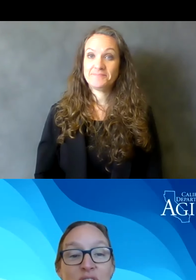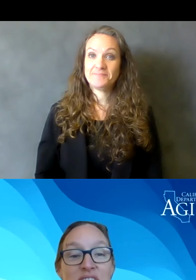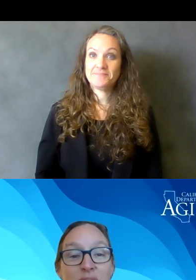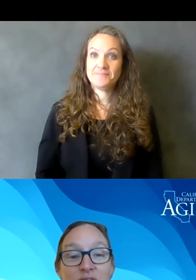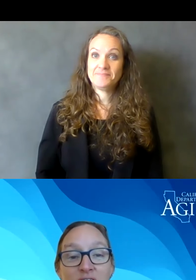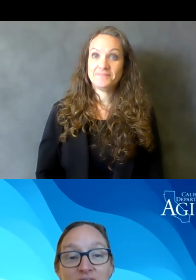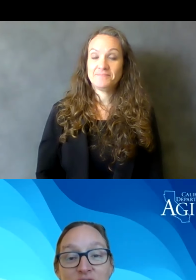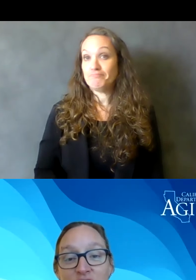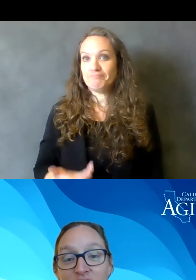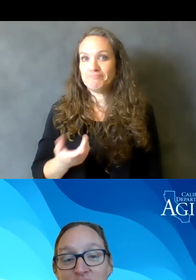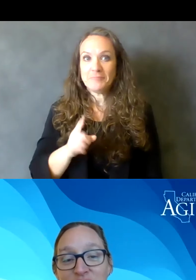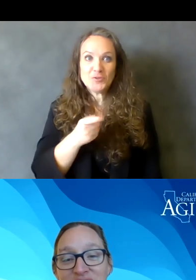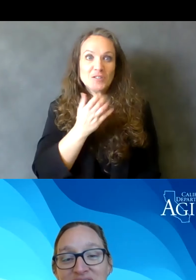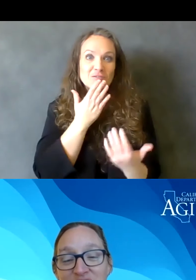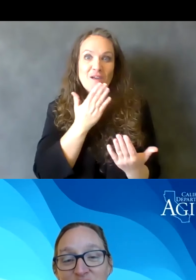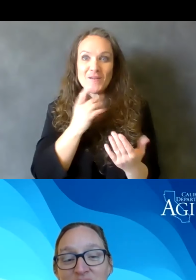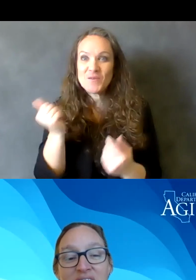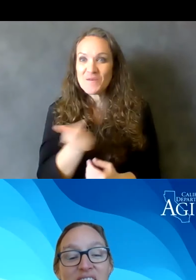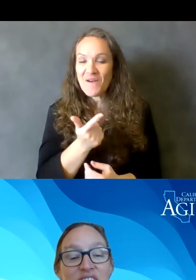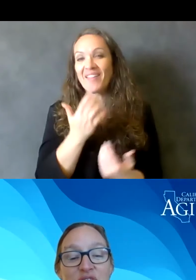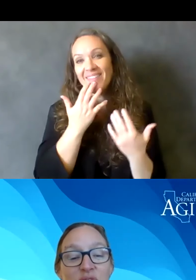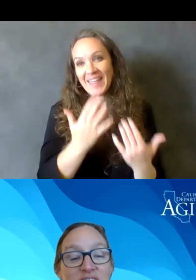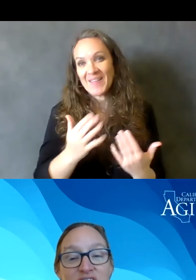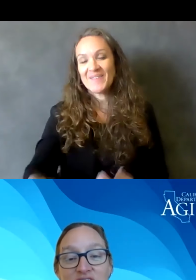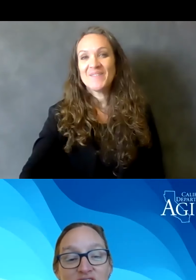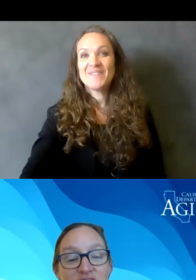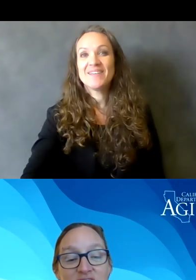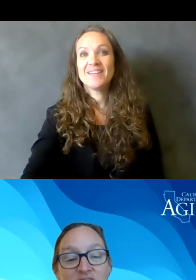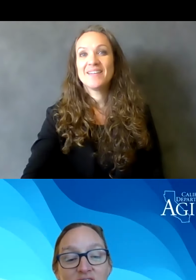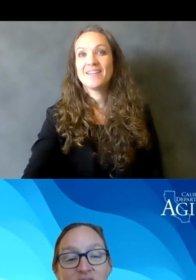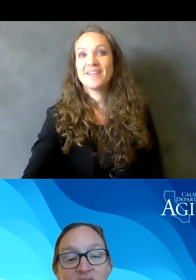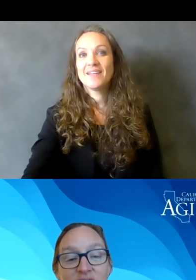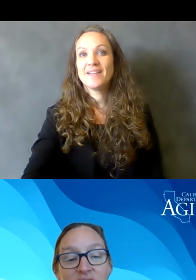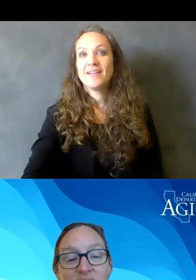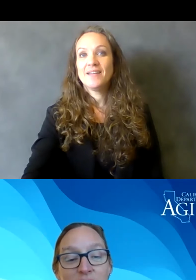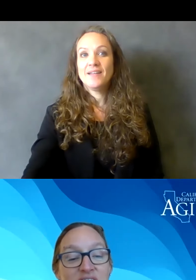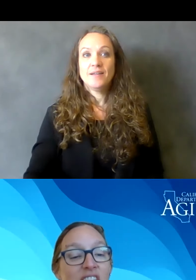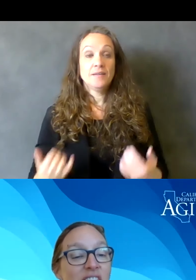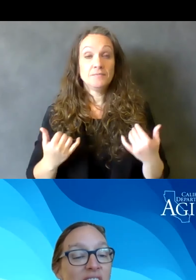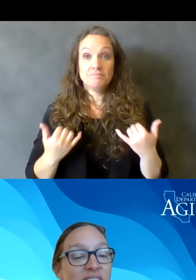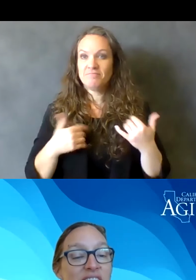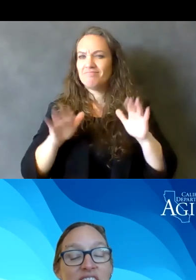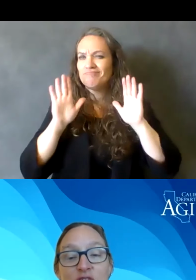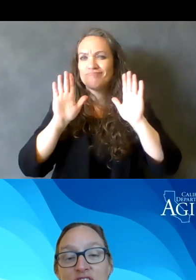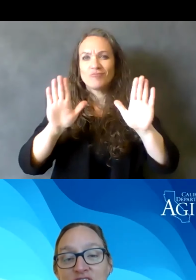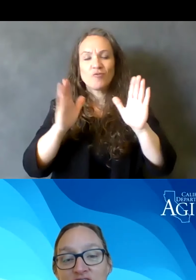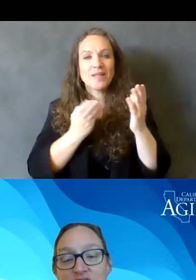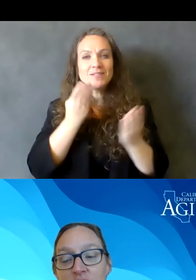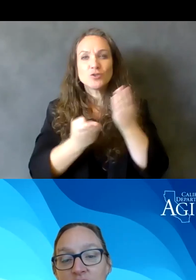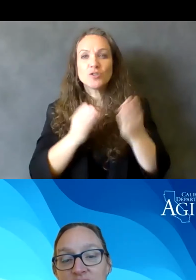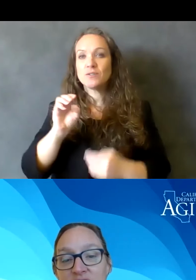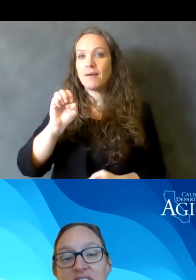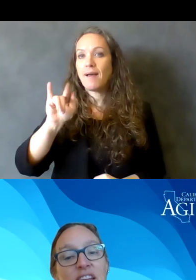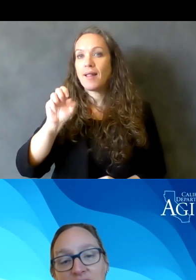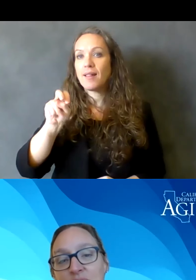Mine is one simply of gratitude to all of you. Thank you. There's great suggestions in here. I saw, Eileen, thank you for the suggestion